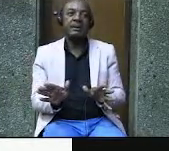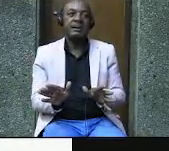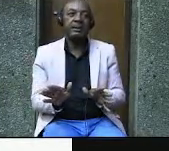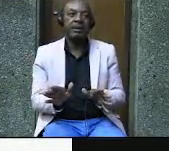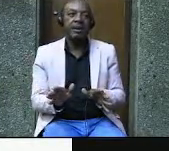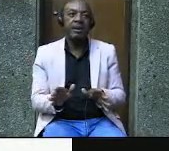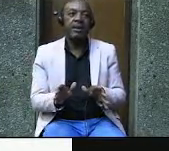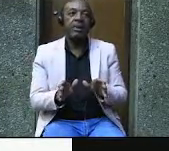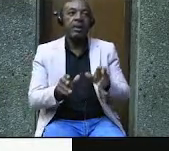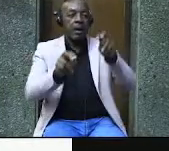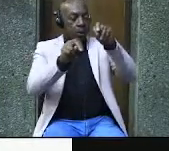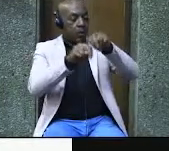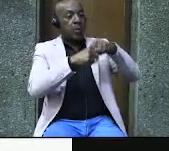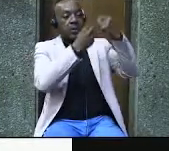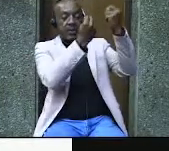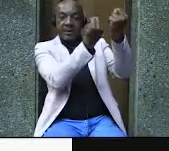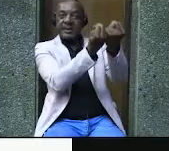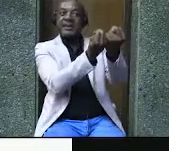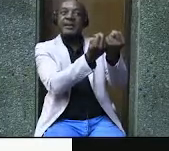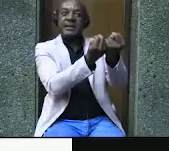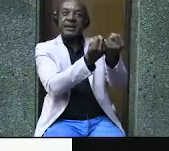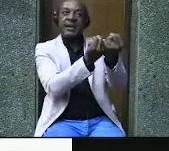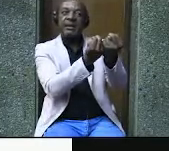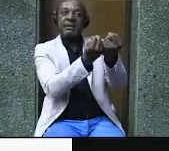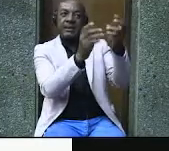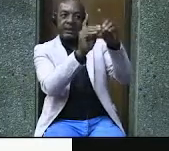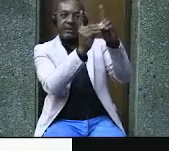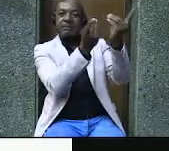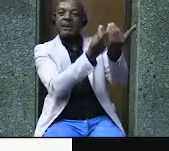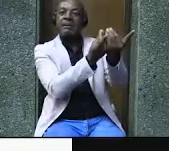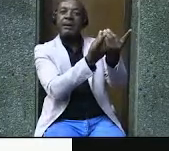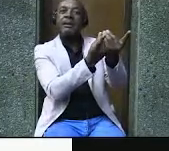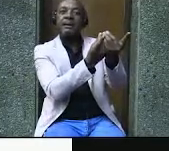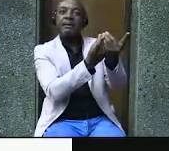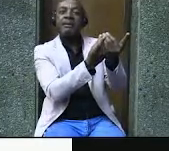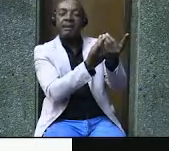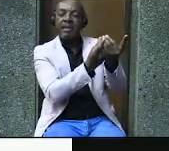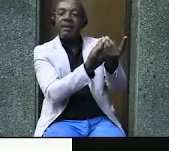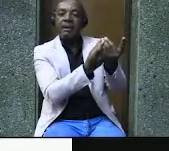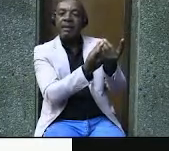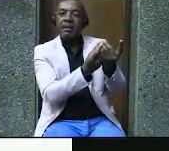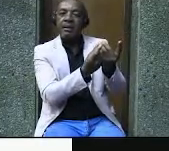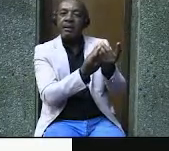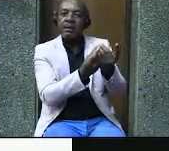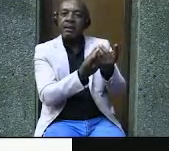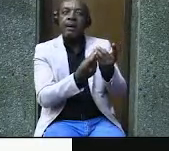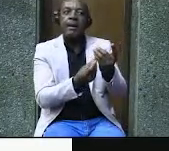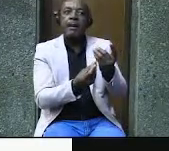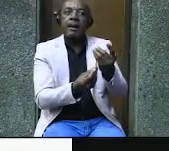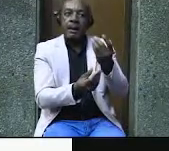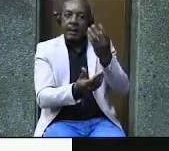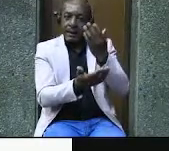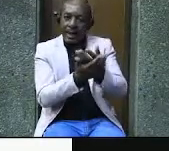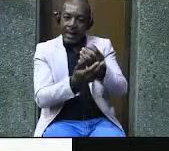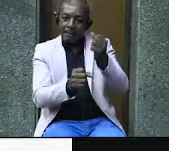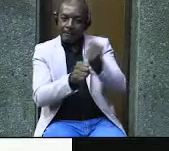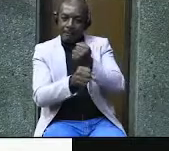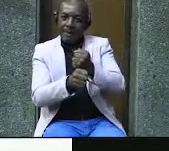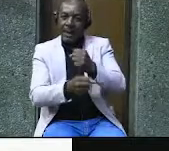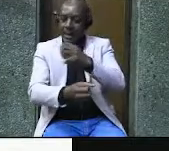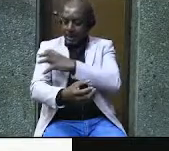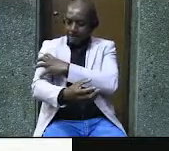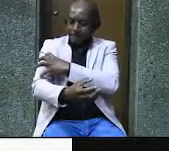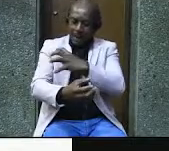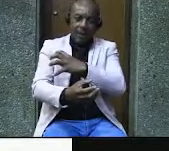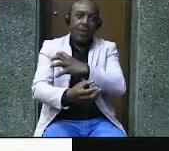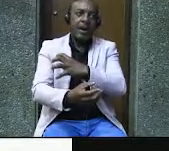the national sphere of government, government departments also possess the power to expropriate in terms